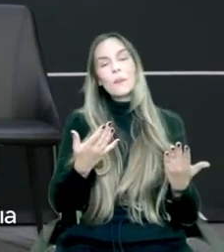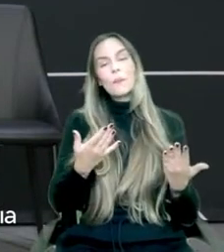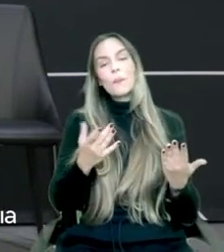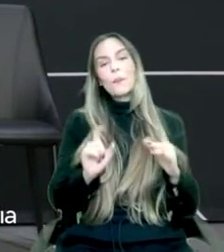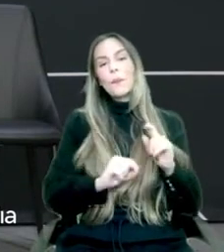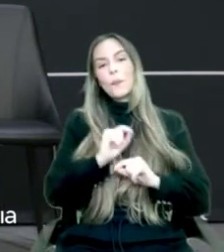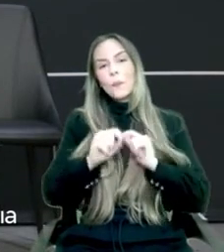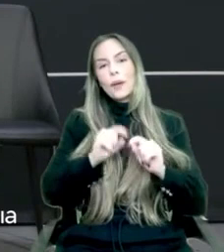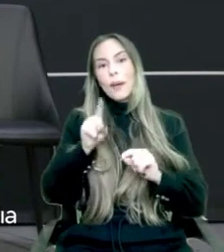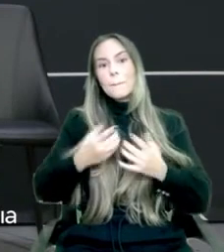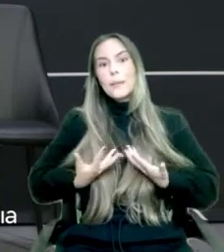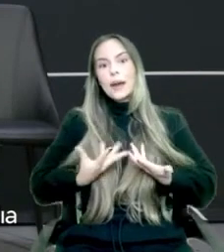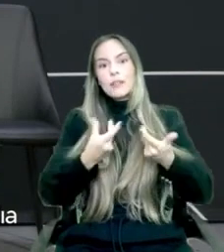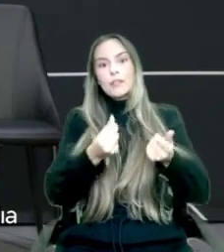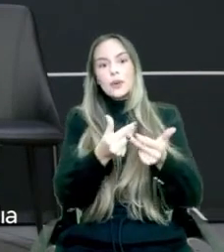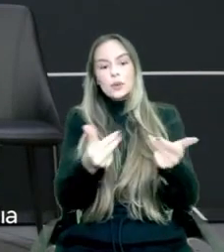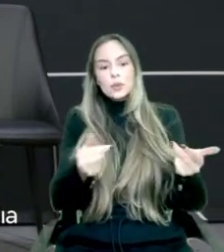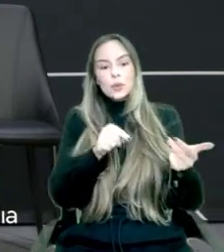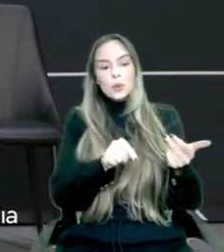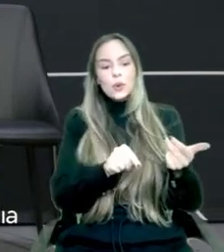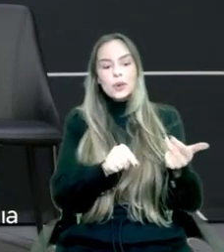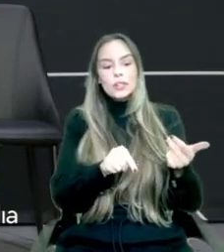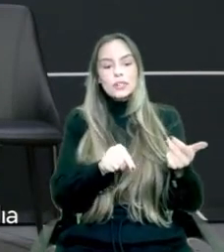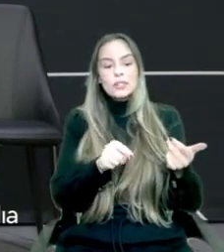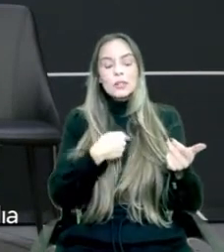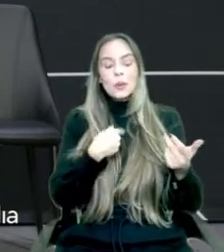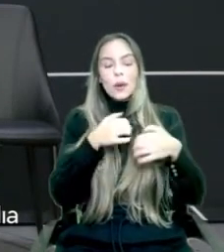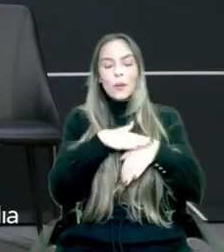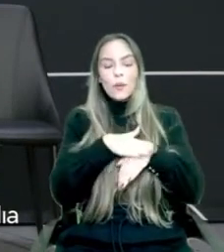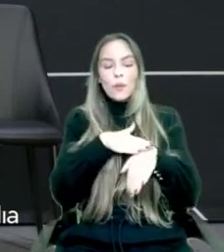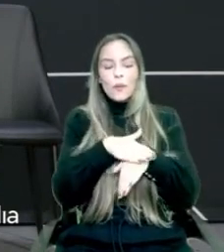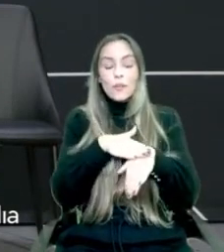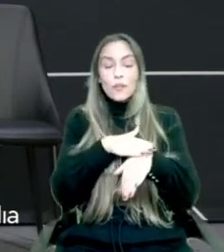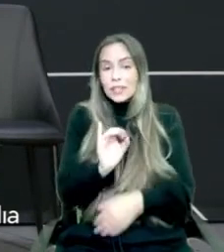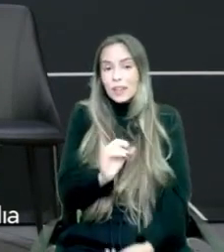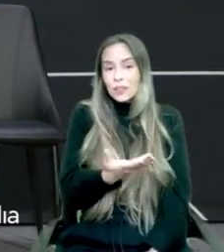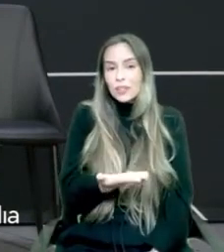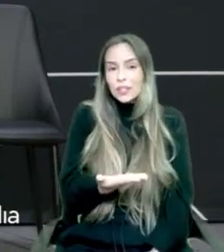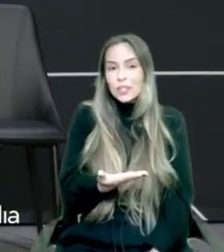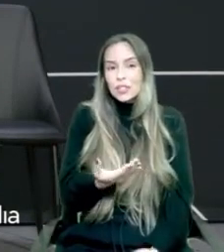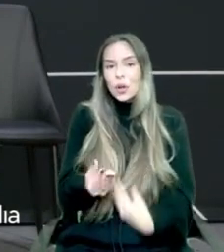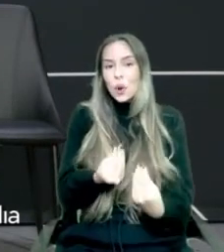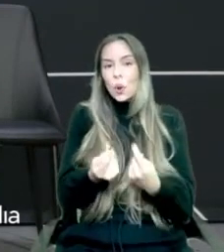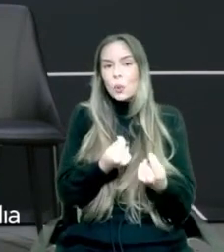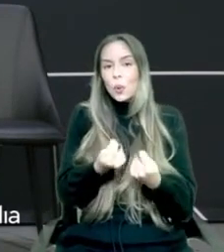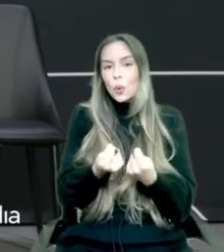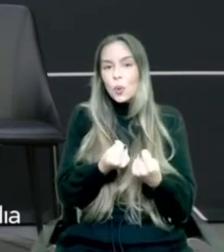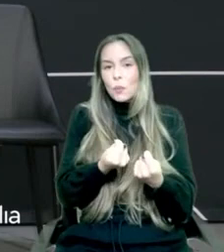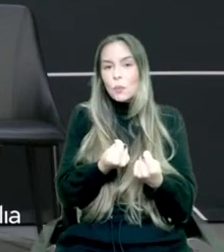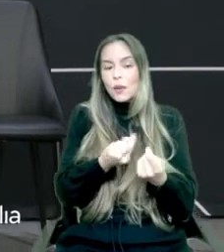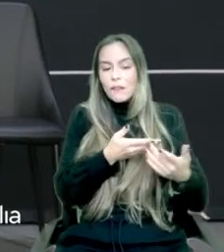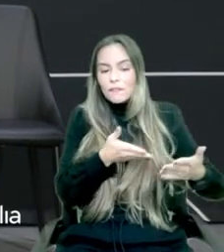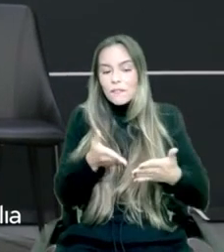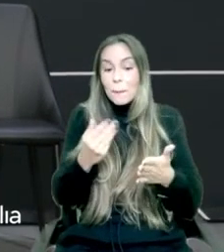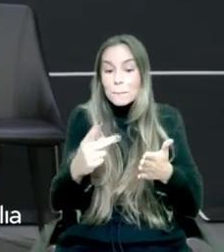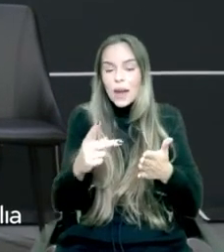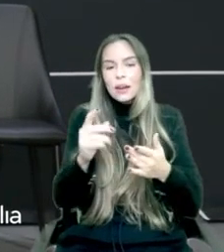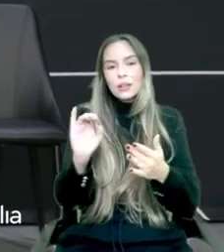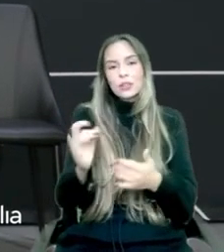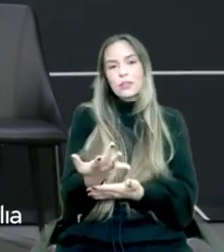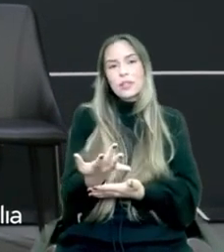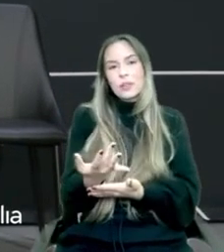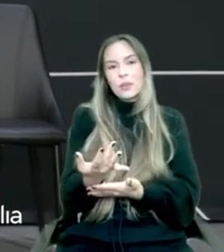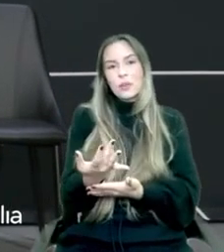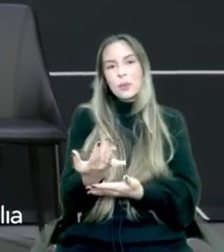is. And then I want to talk about innovation and how you manage for innovation. Because it's not